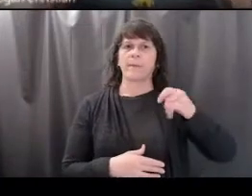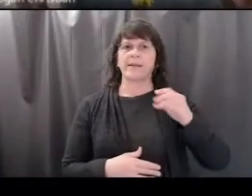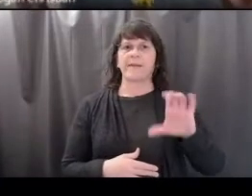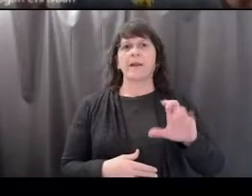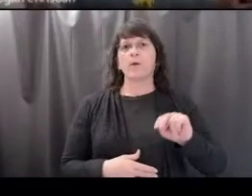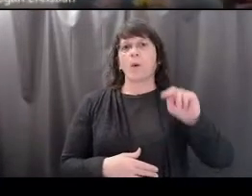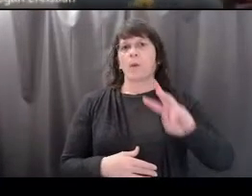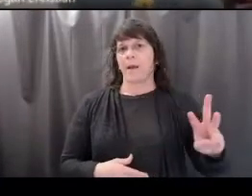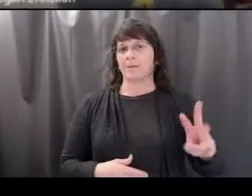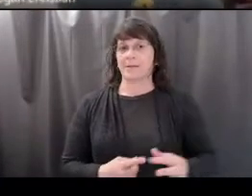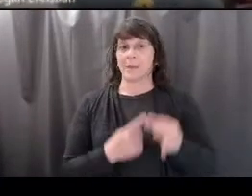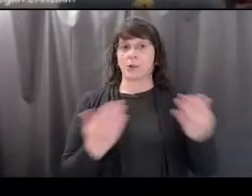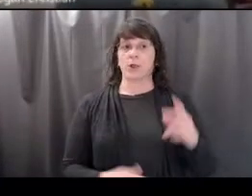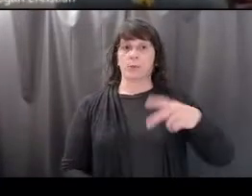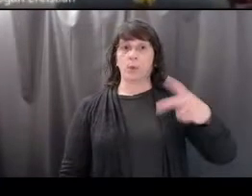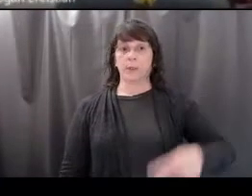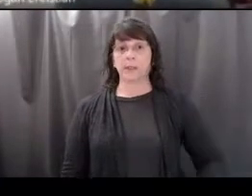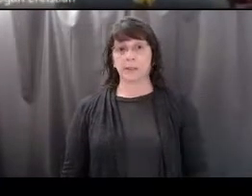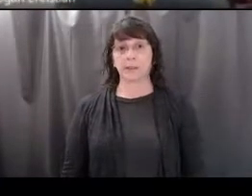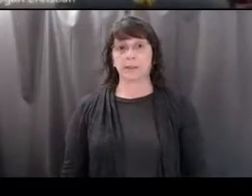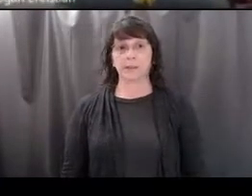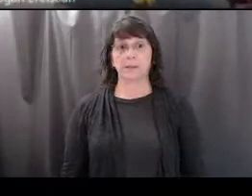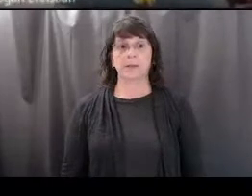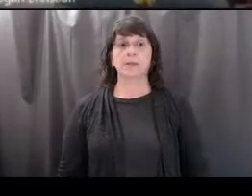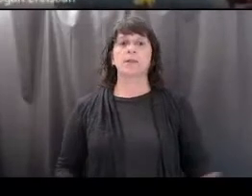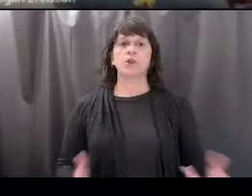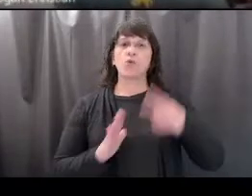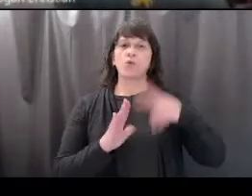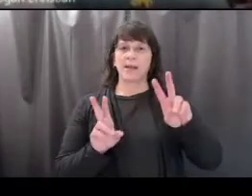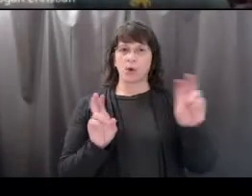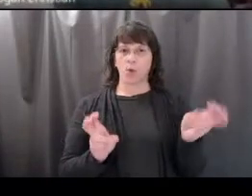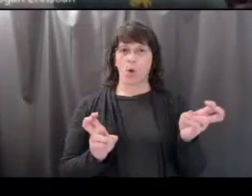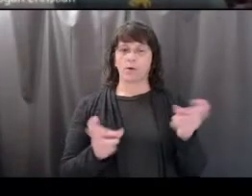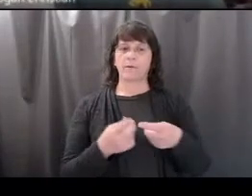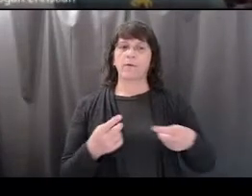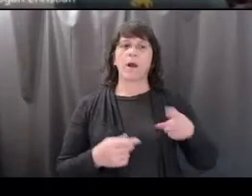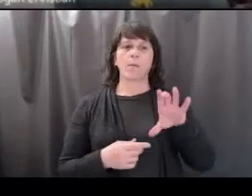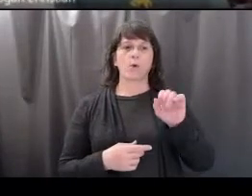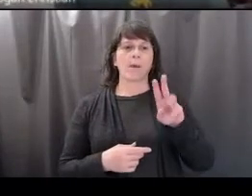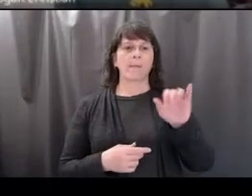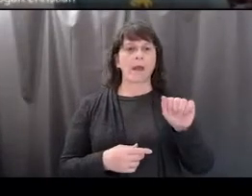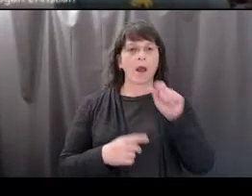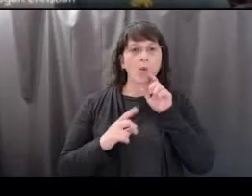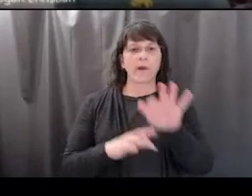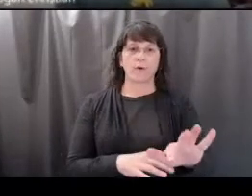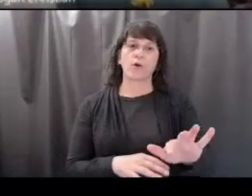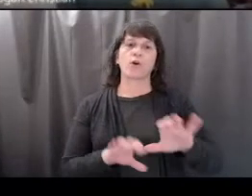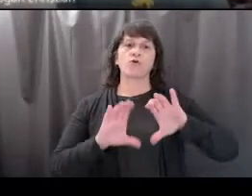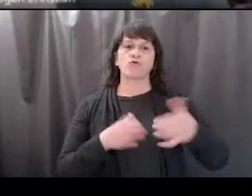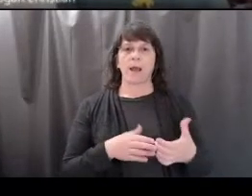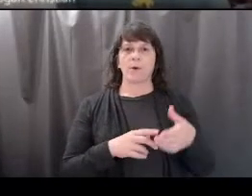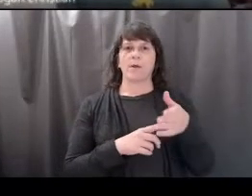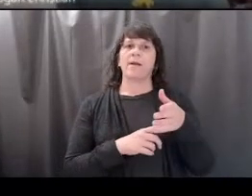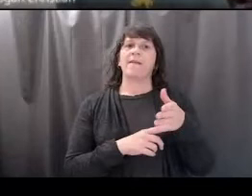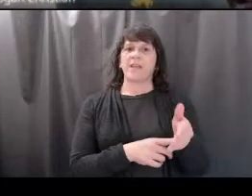Northwest, especially here in the Portland area. So let's read this quote from the Columbia River Intertribal Fish